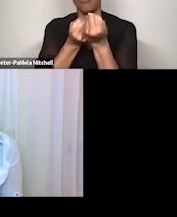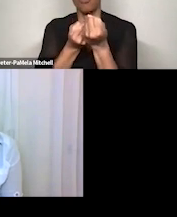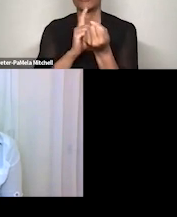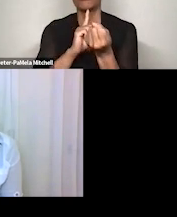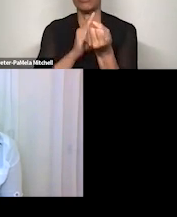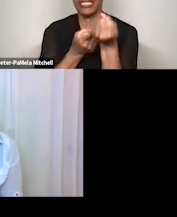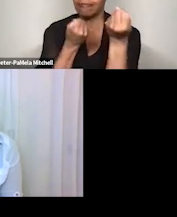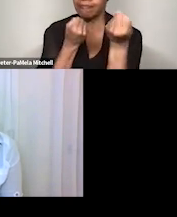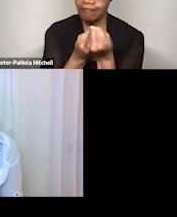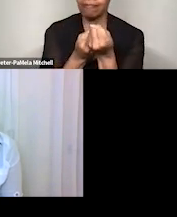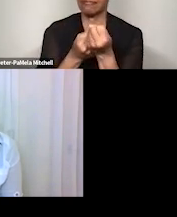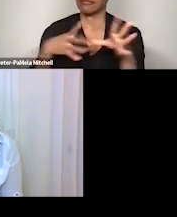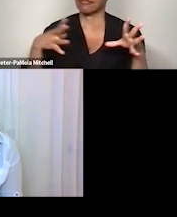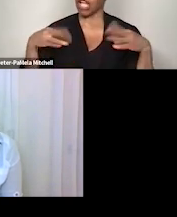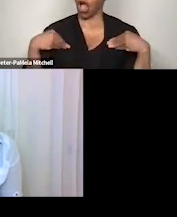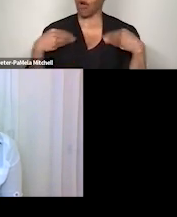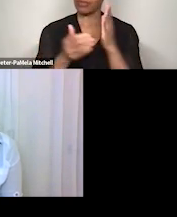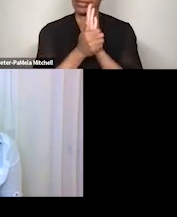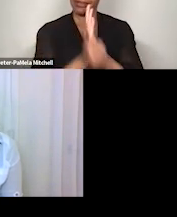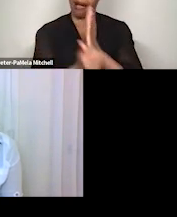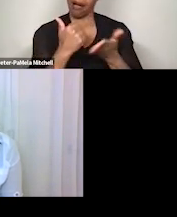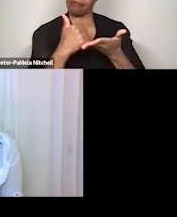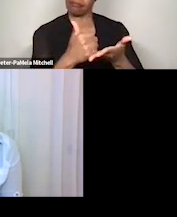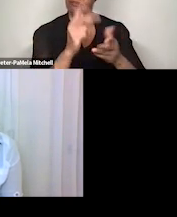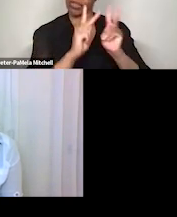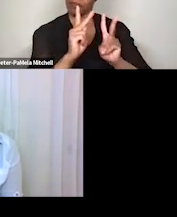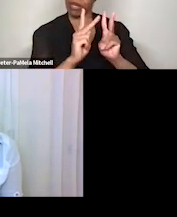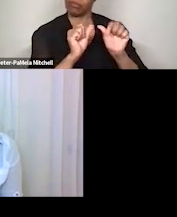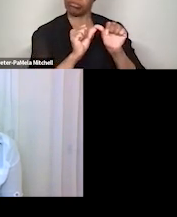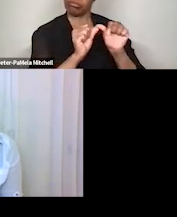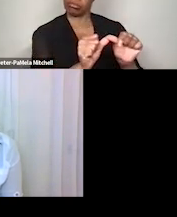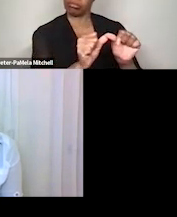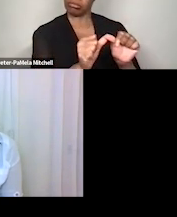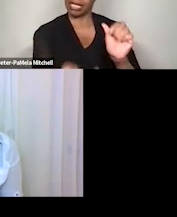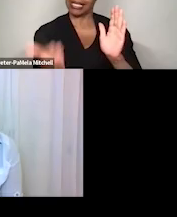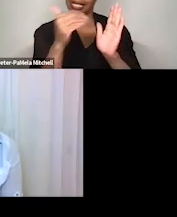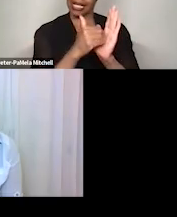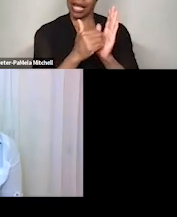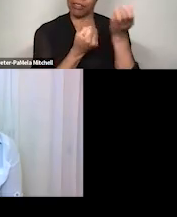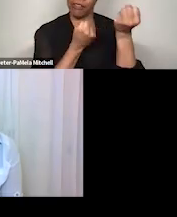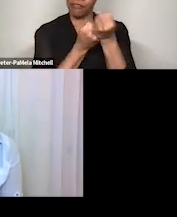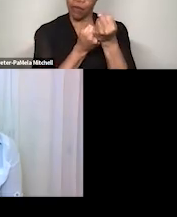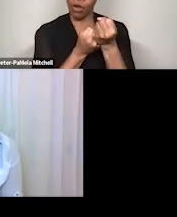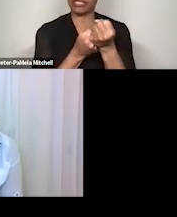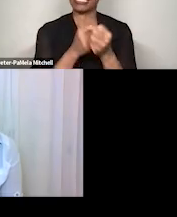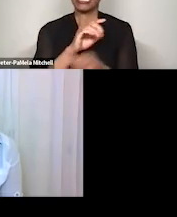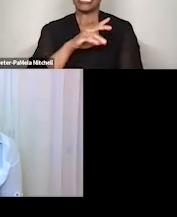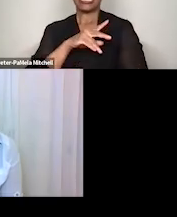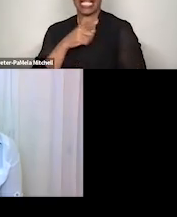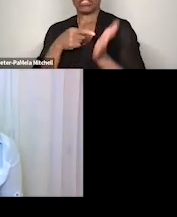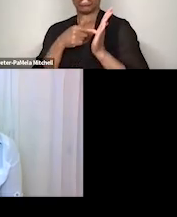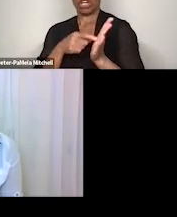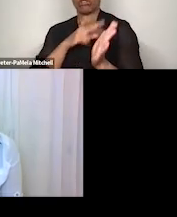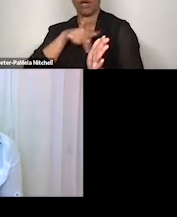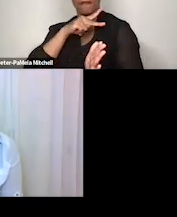skills to help young people get through a moment of struggle, and reinforces help-seeking behavior as a sign of personal strength, not weakness, and